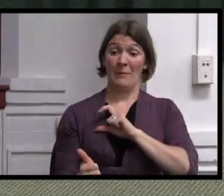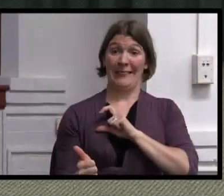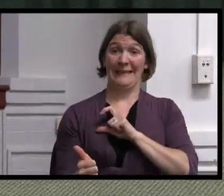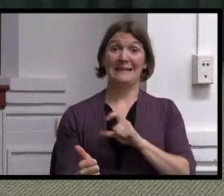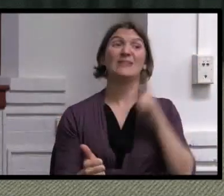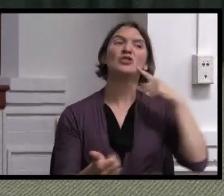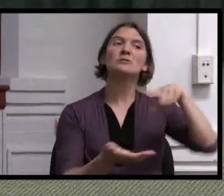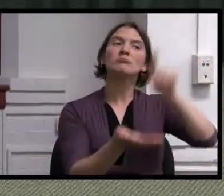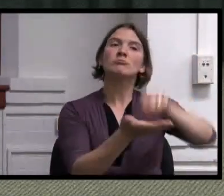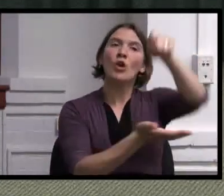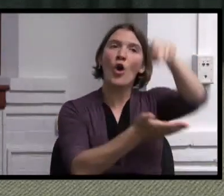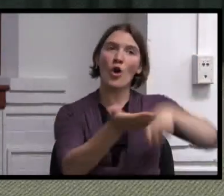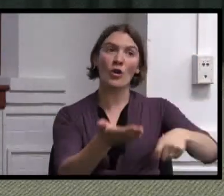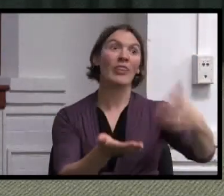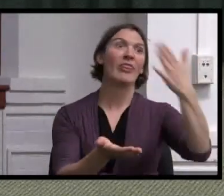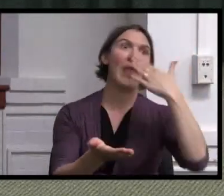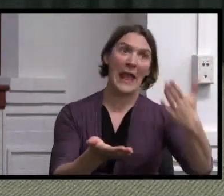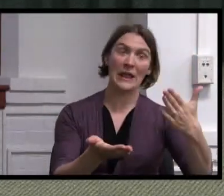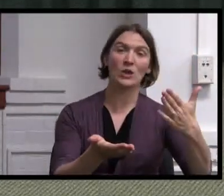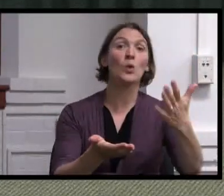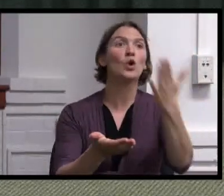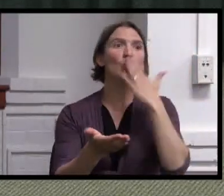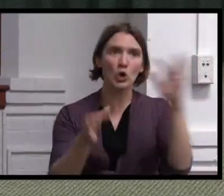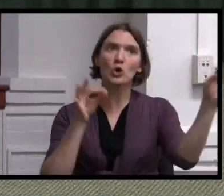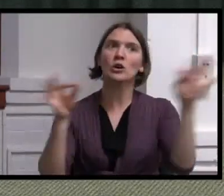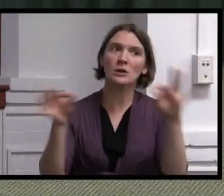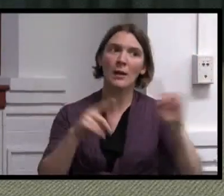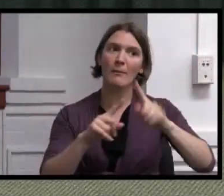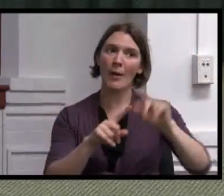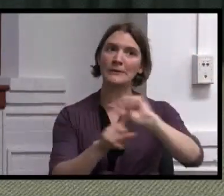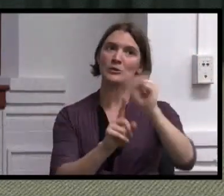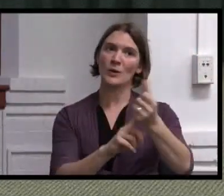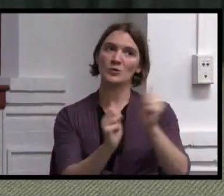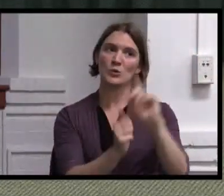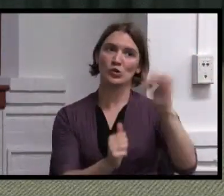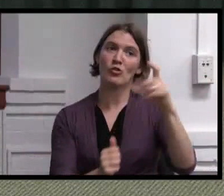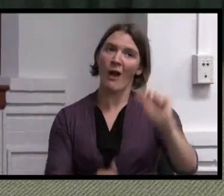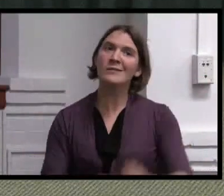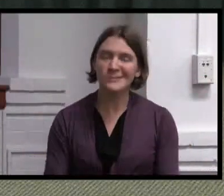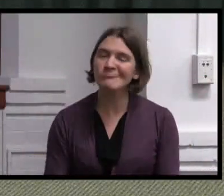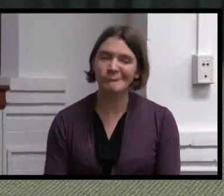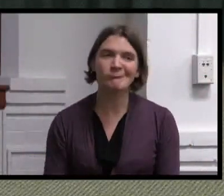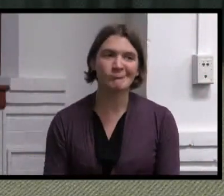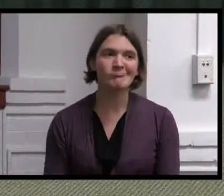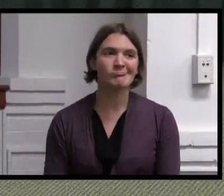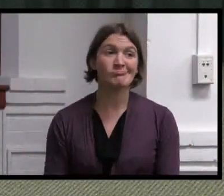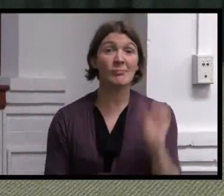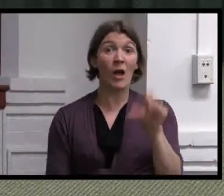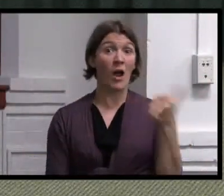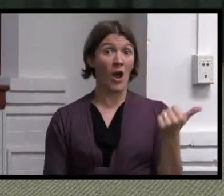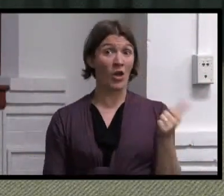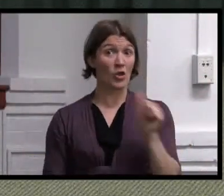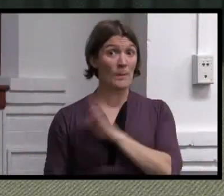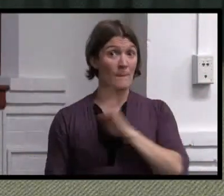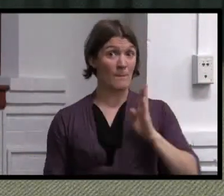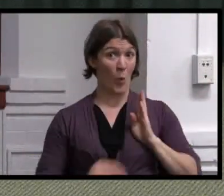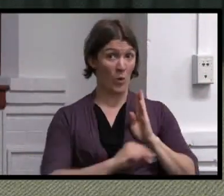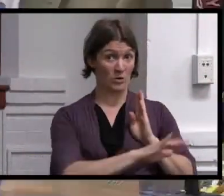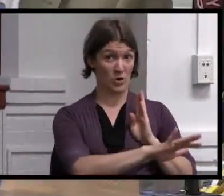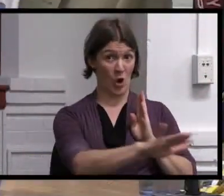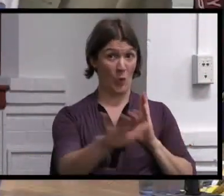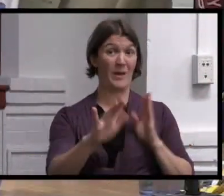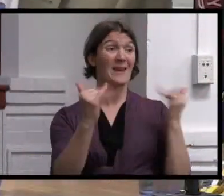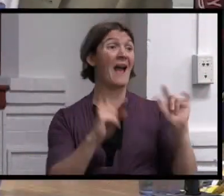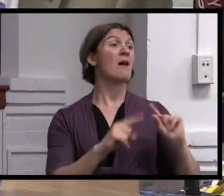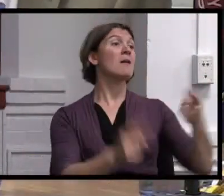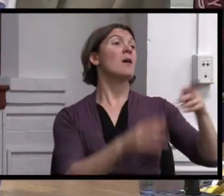he wrote in the Reformer, which I thought was very well done. Thanks. Anybody else? Thanks, Brandy. Now